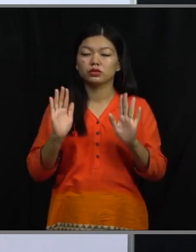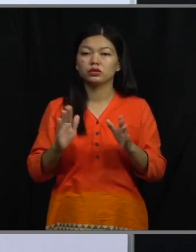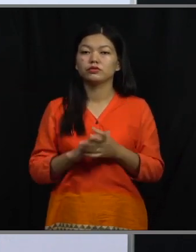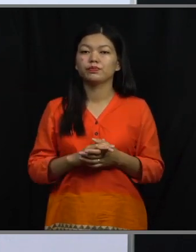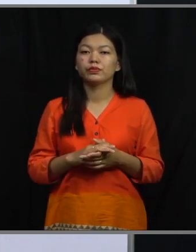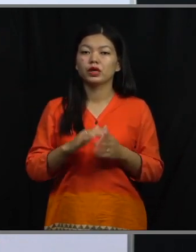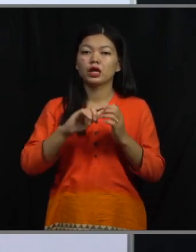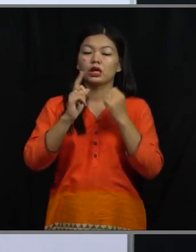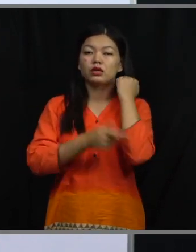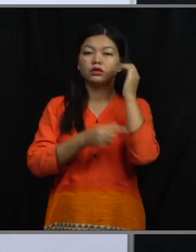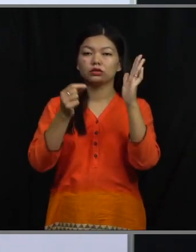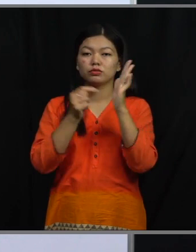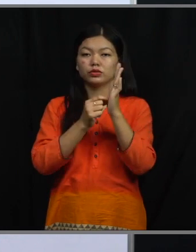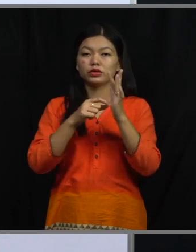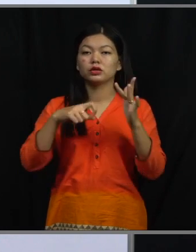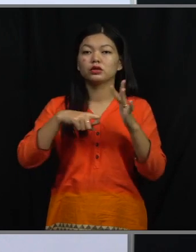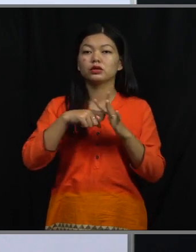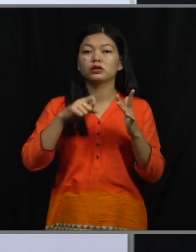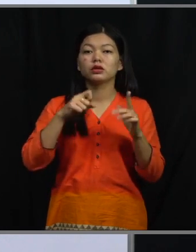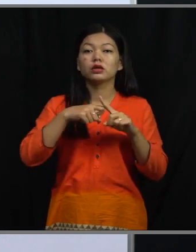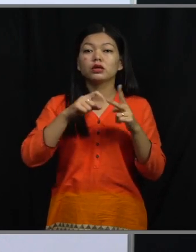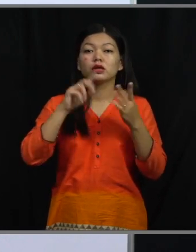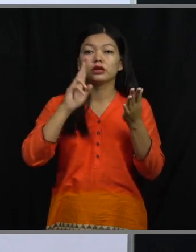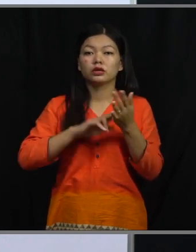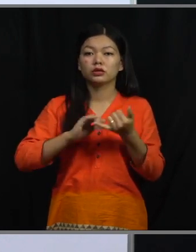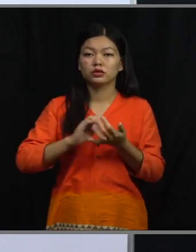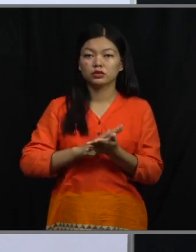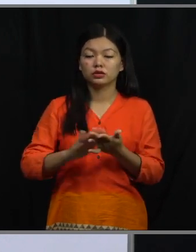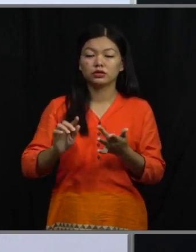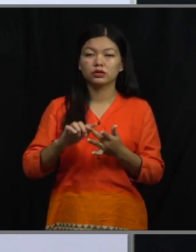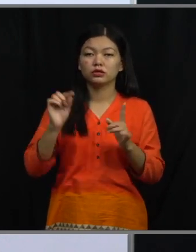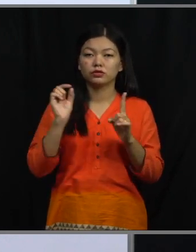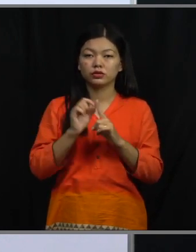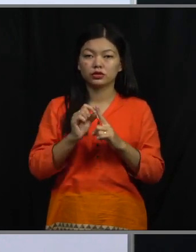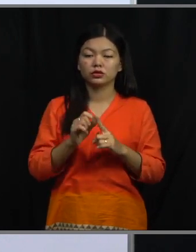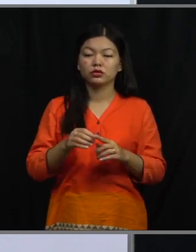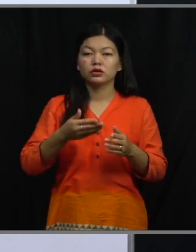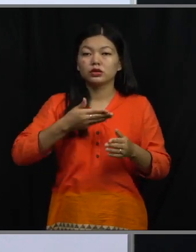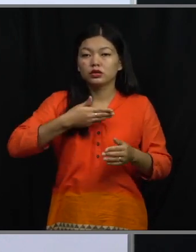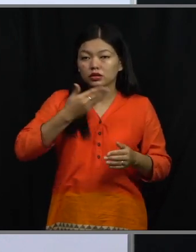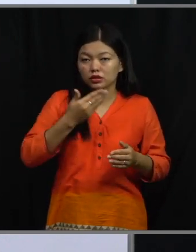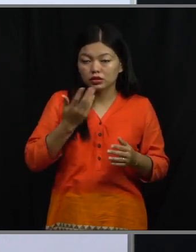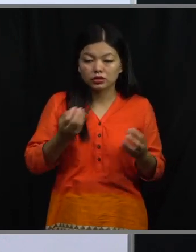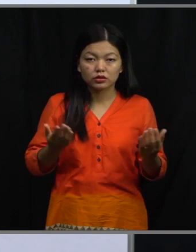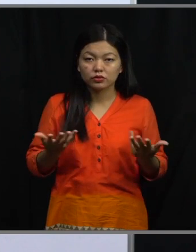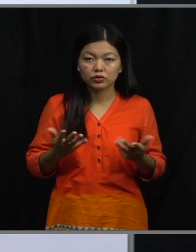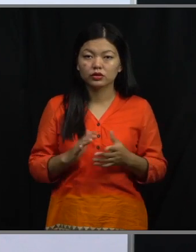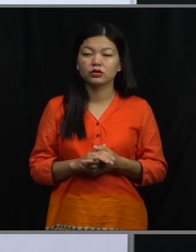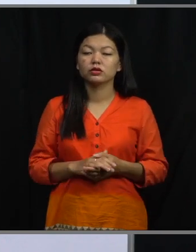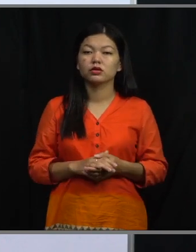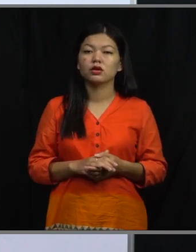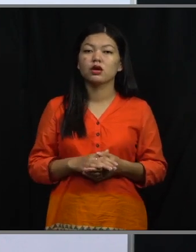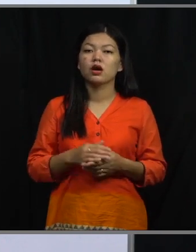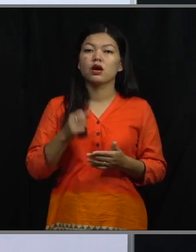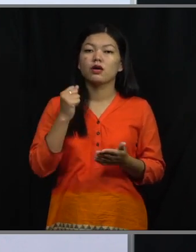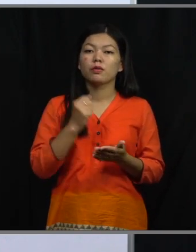behavior. Whenever we need each other, it also abides, okay. The kinship also teaches us, it abides us, to